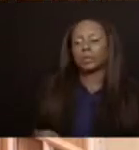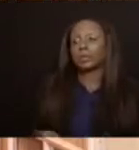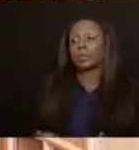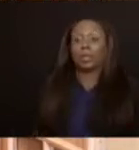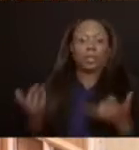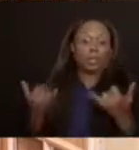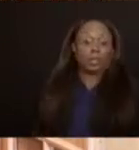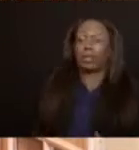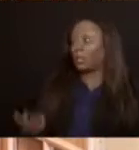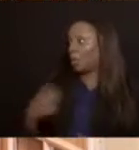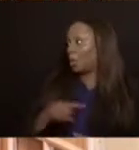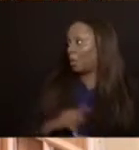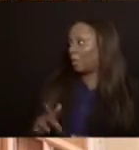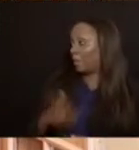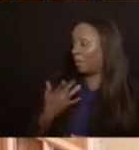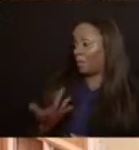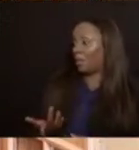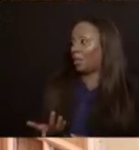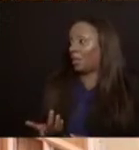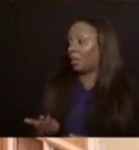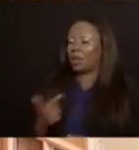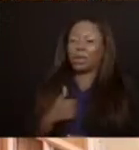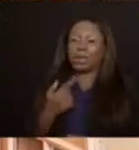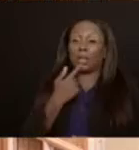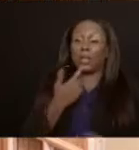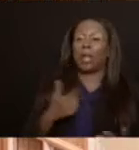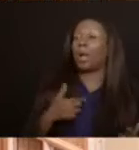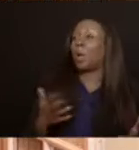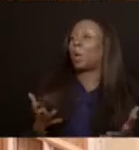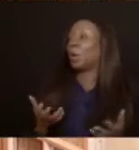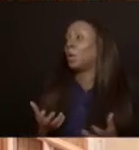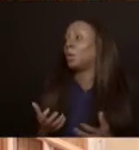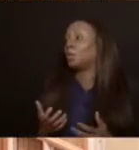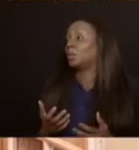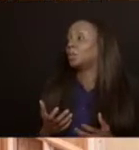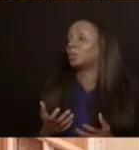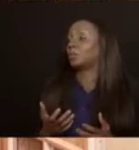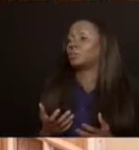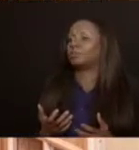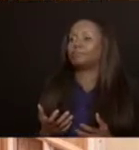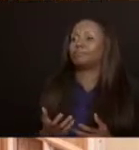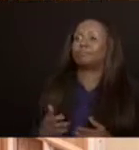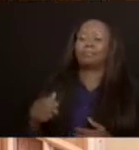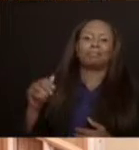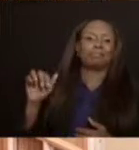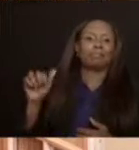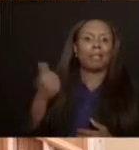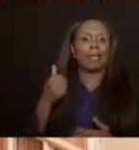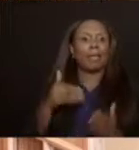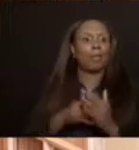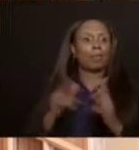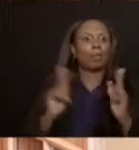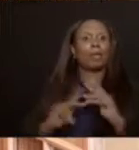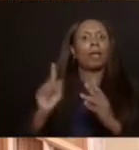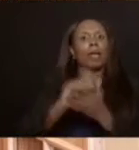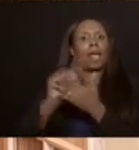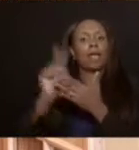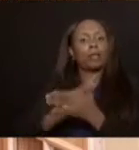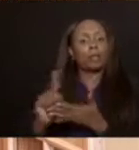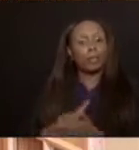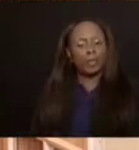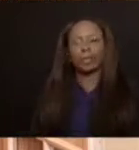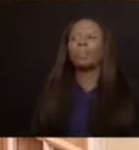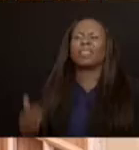feel, and I set a target of an ambitious target of 10,000 per week. And while we didn't make